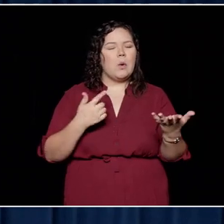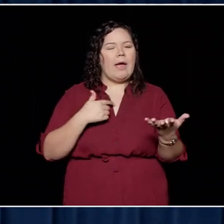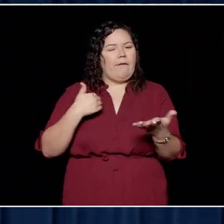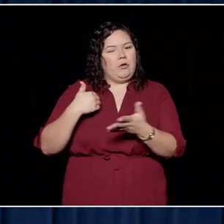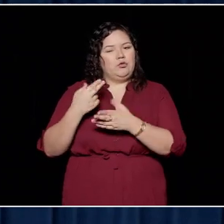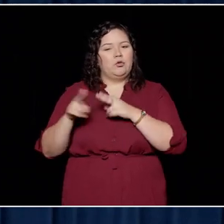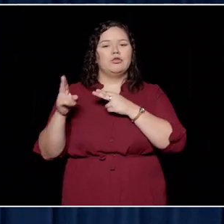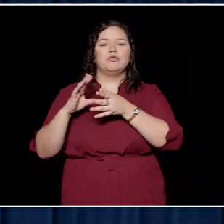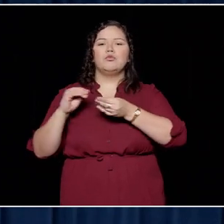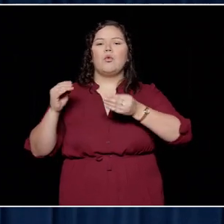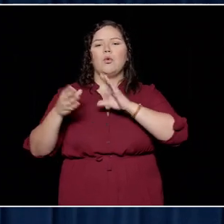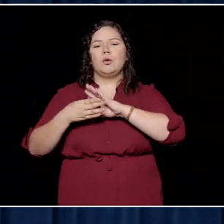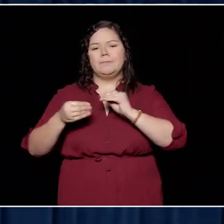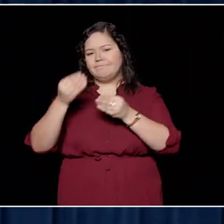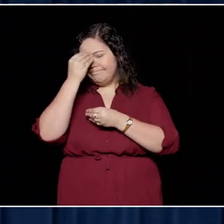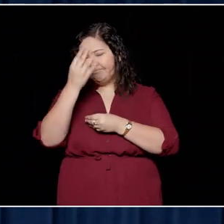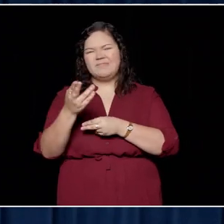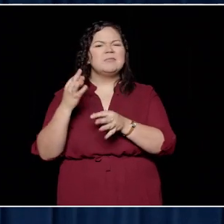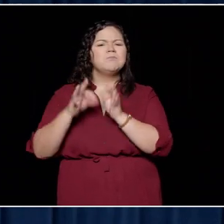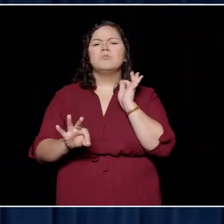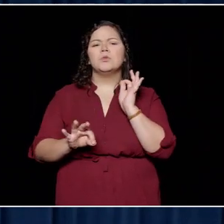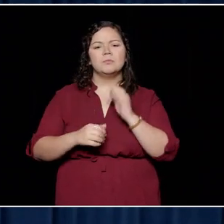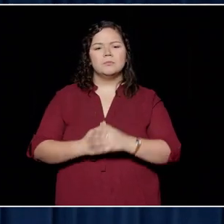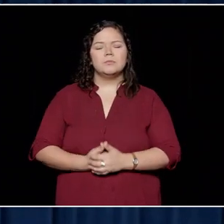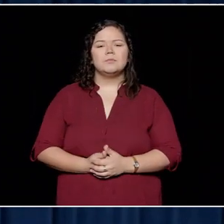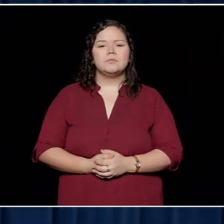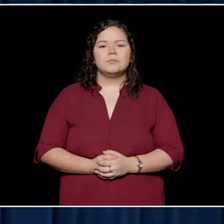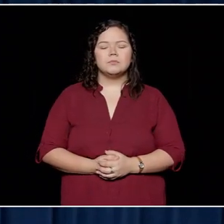story, a simple story.